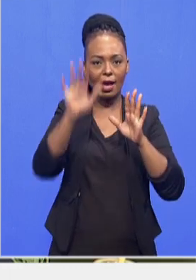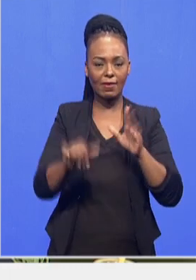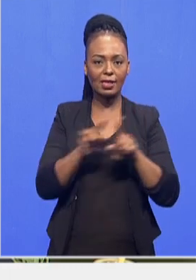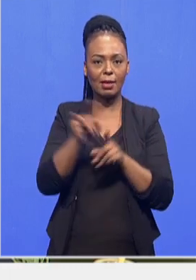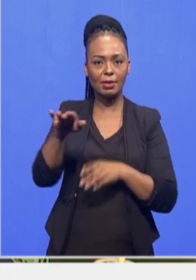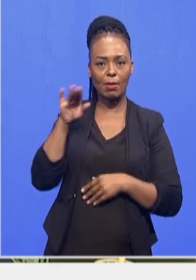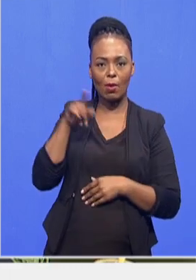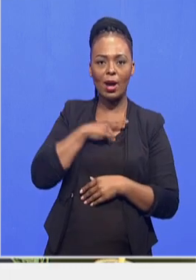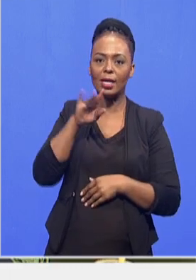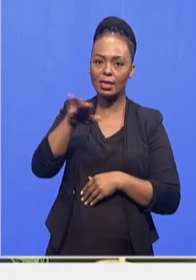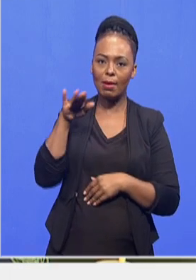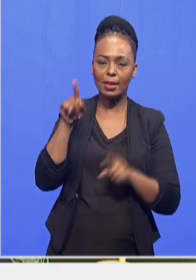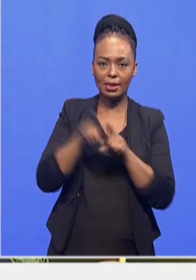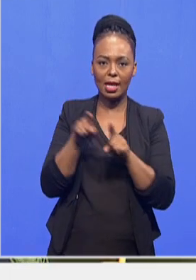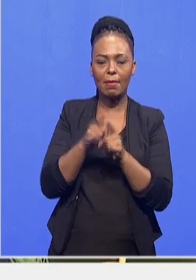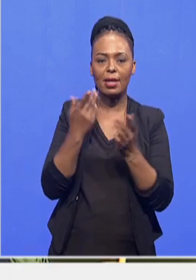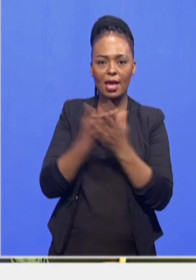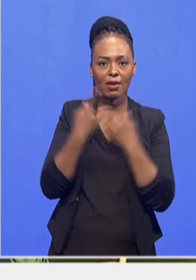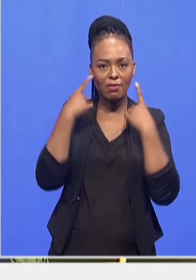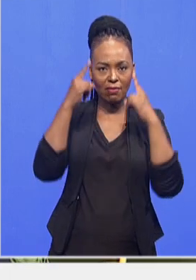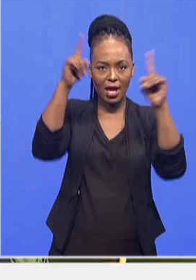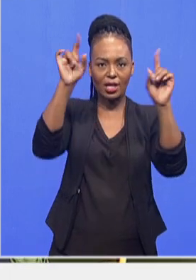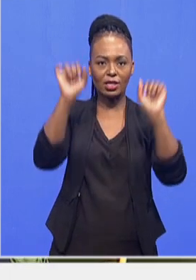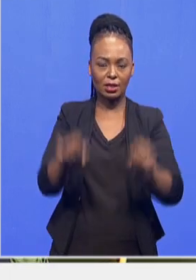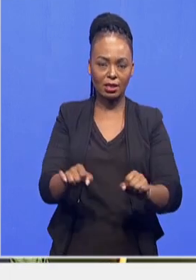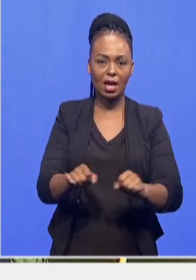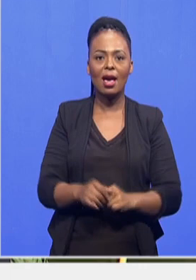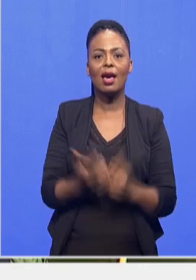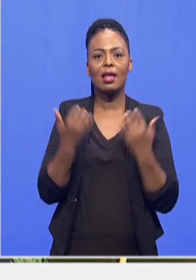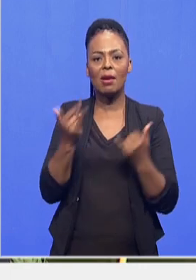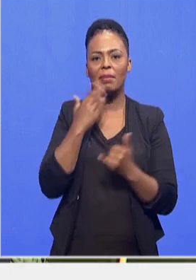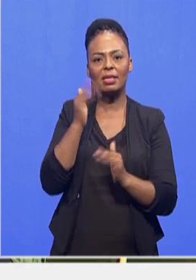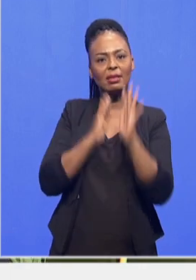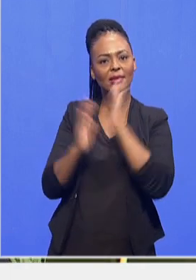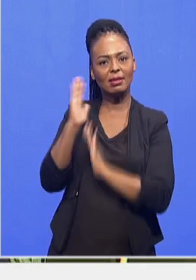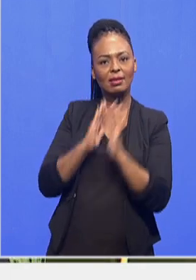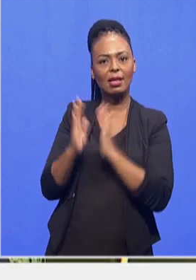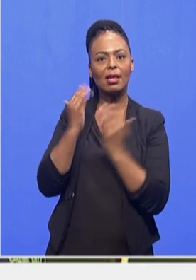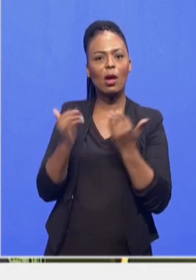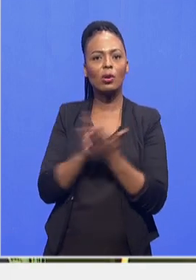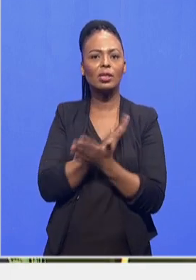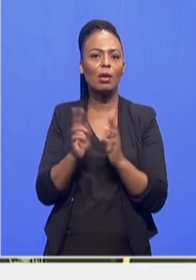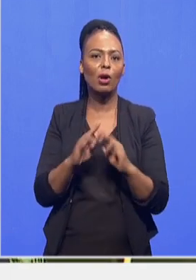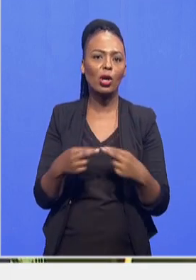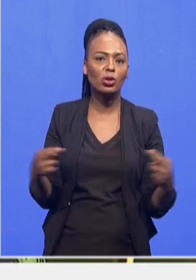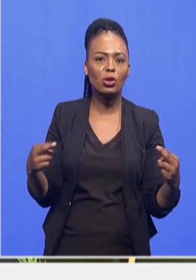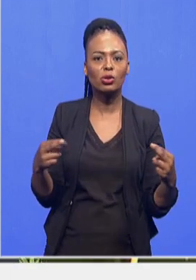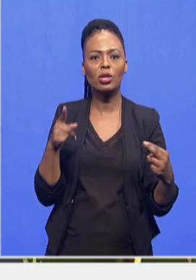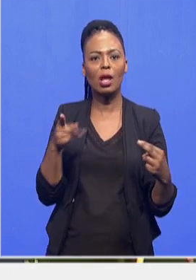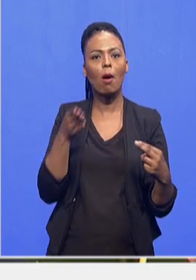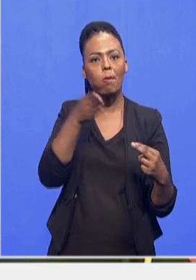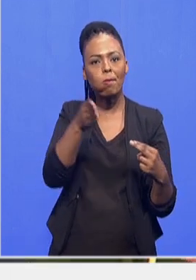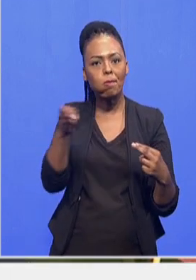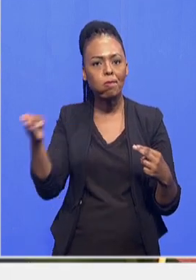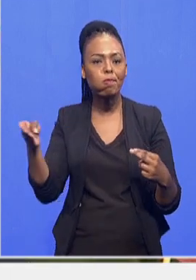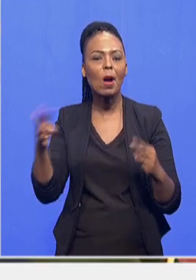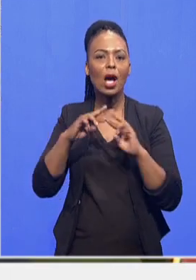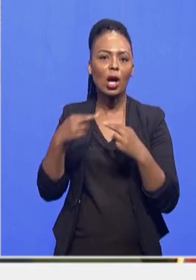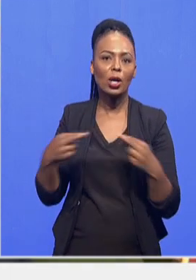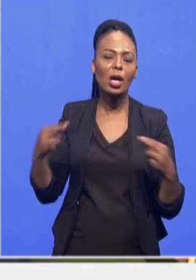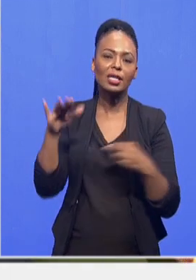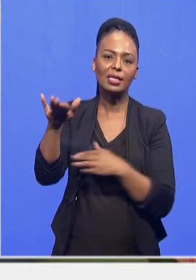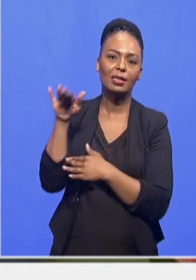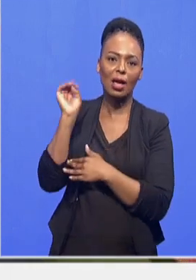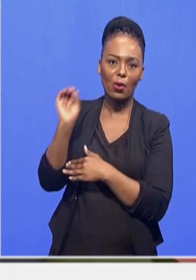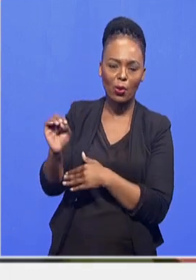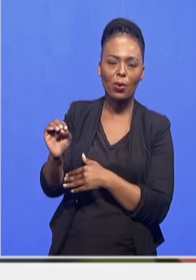Zimbabwe can be able to flourish and move. I want you to tell us about those untapped resources that you have there in Zimbabwe, that really someone